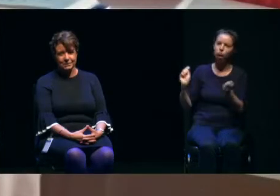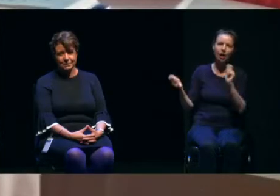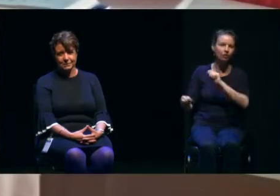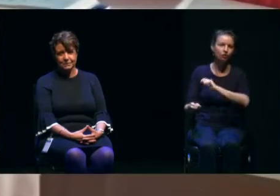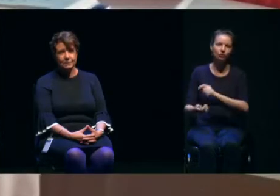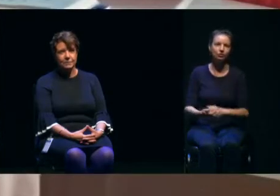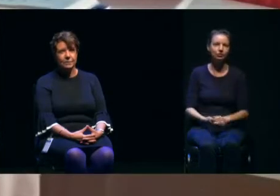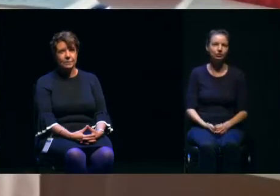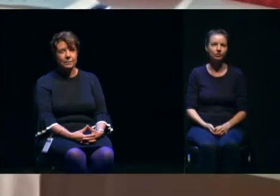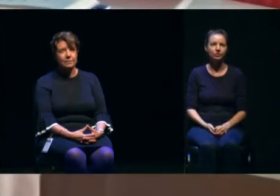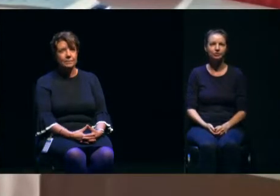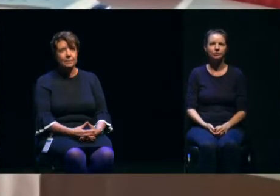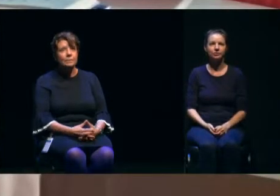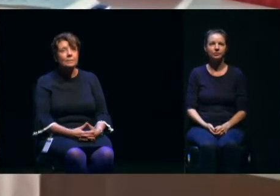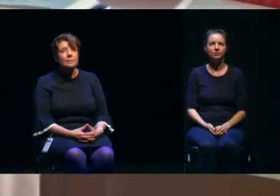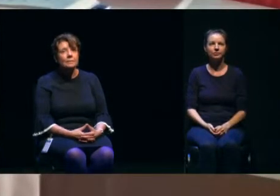Kick them in the ass.